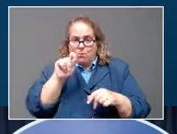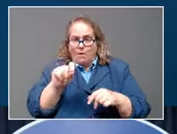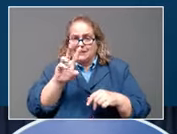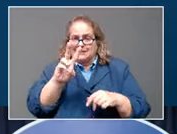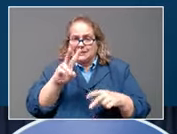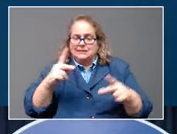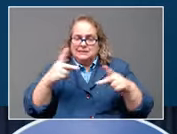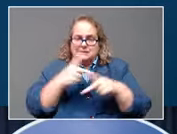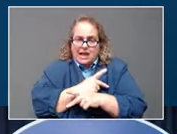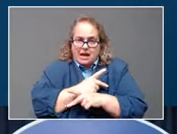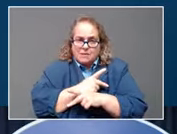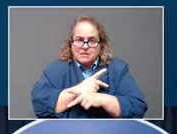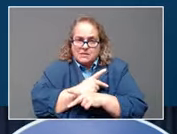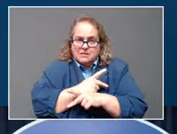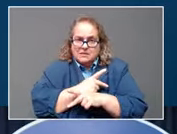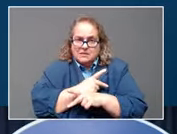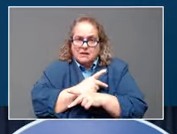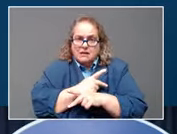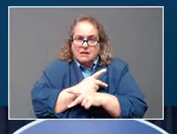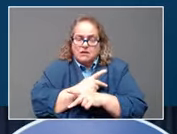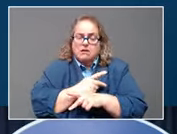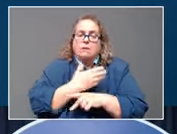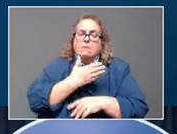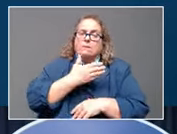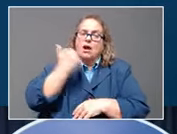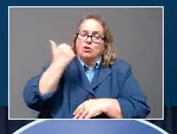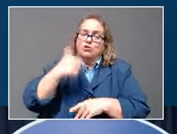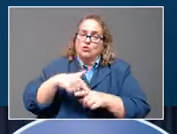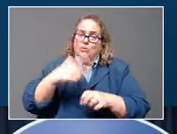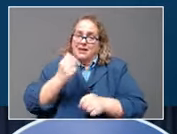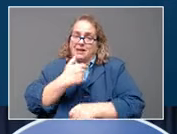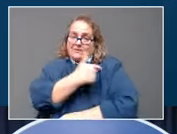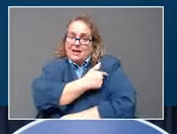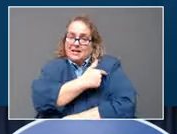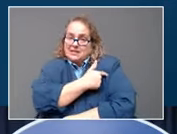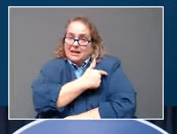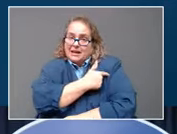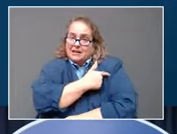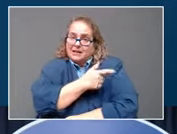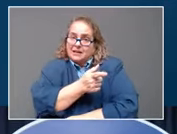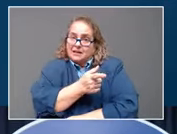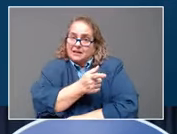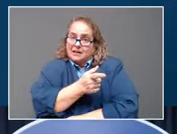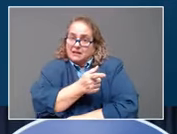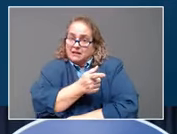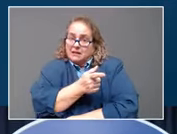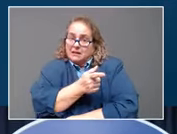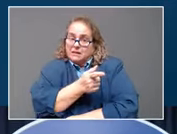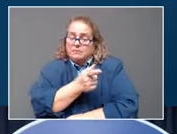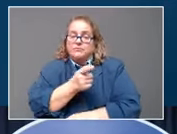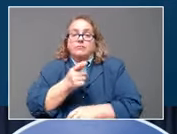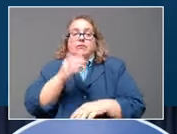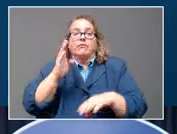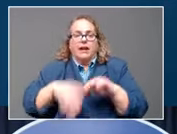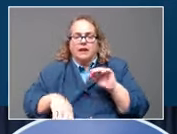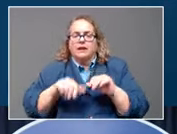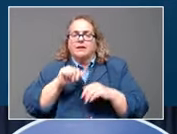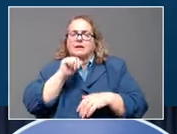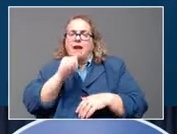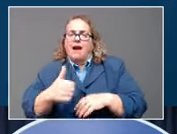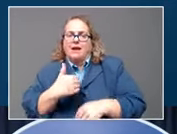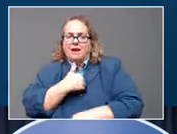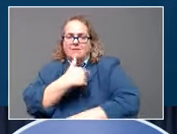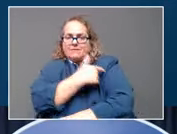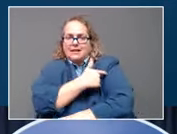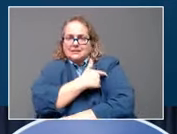times better to be vaccinated just from the standpoint of getting COVID versus not getting COVID. And that